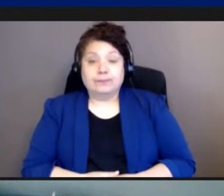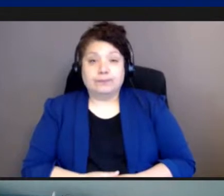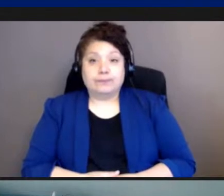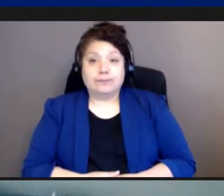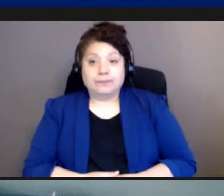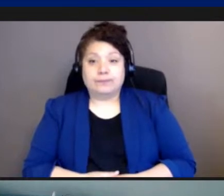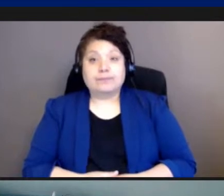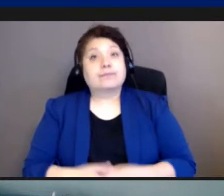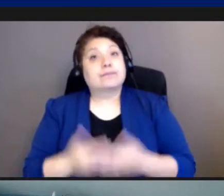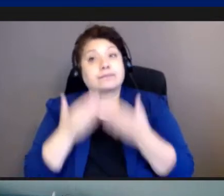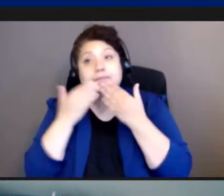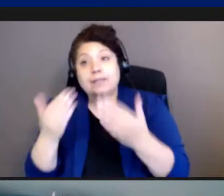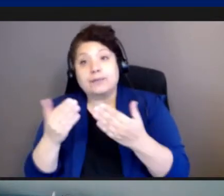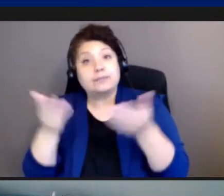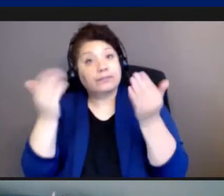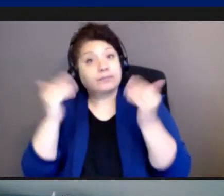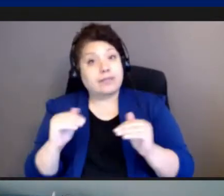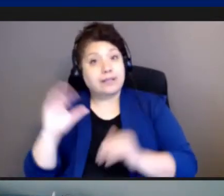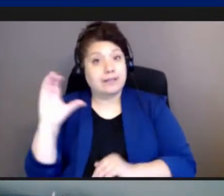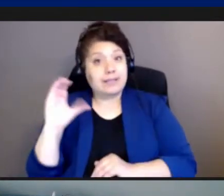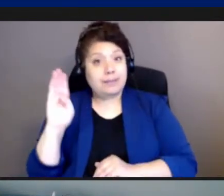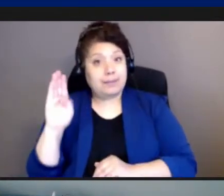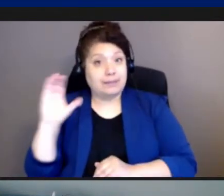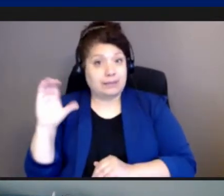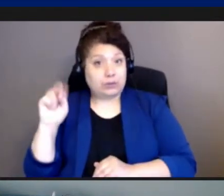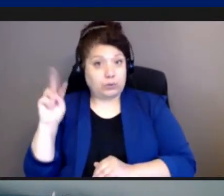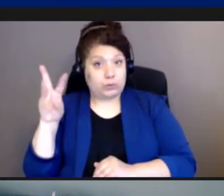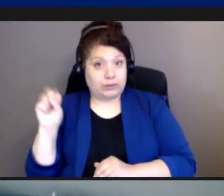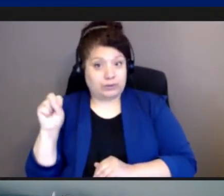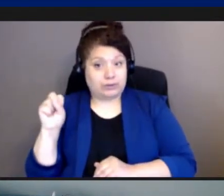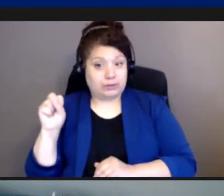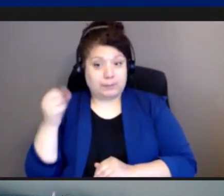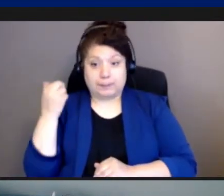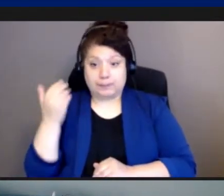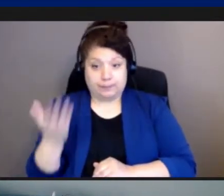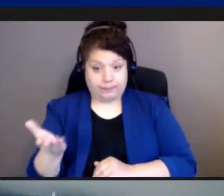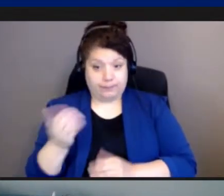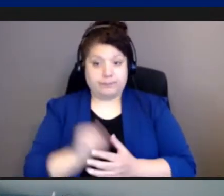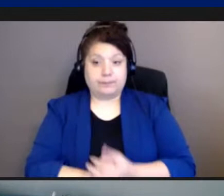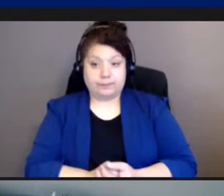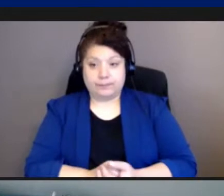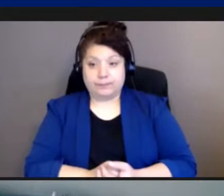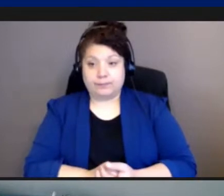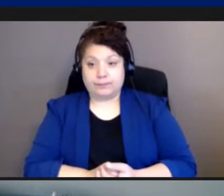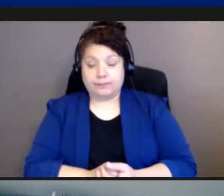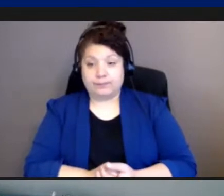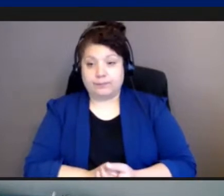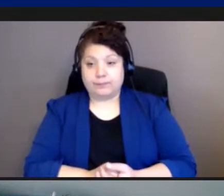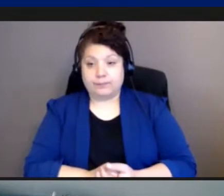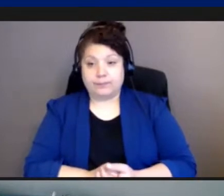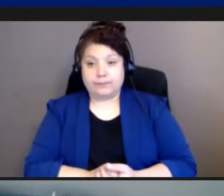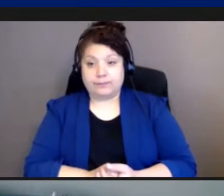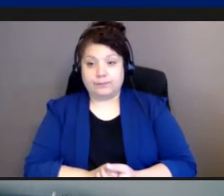Thank you. Our next question will be from CBC News. Natalia Goodwin, please go ahead.